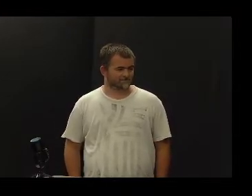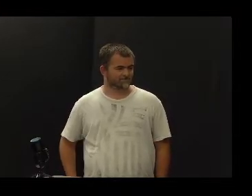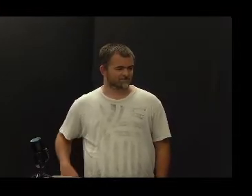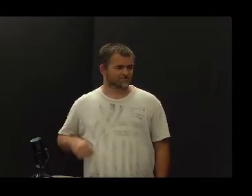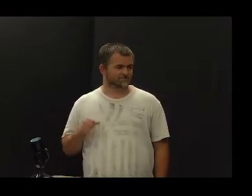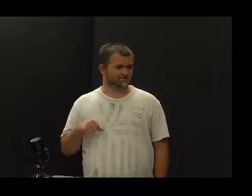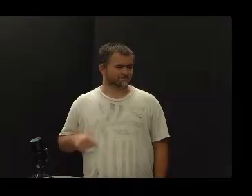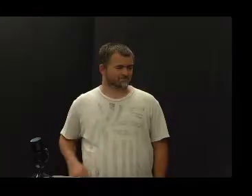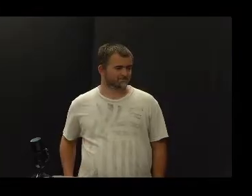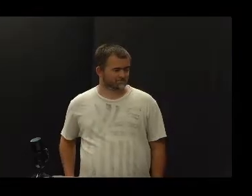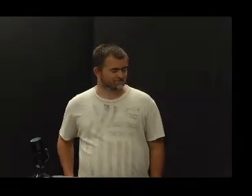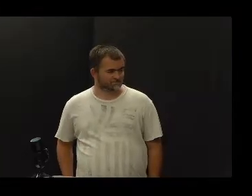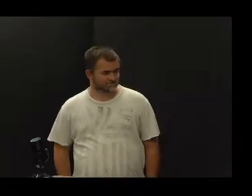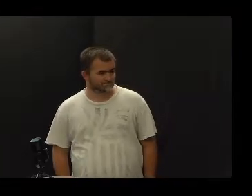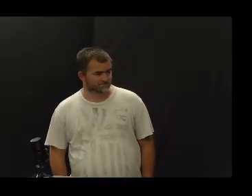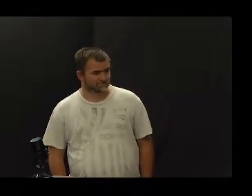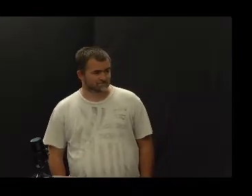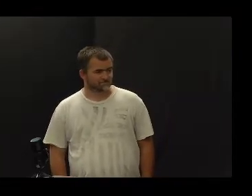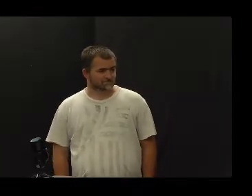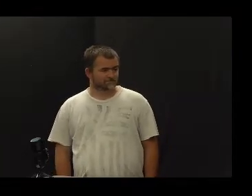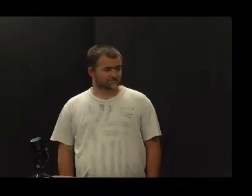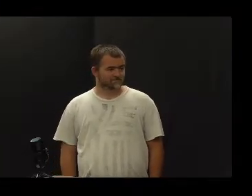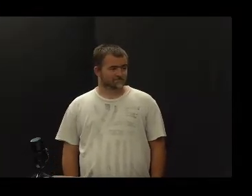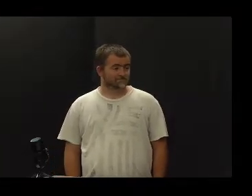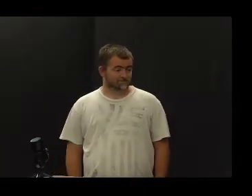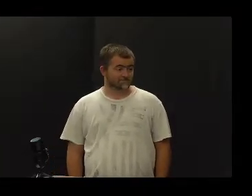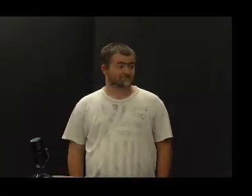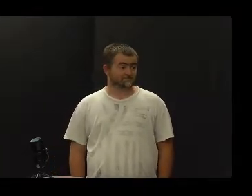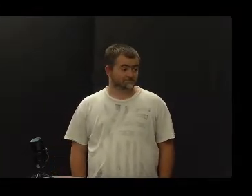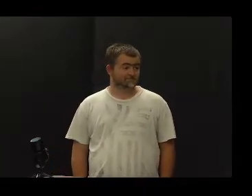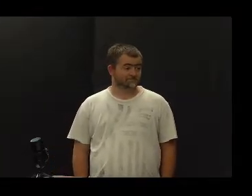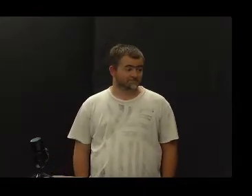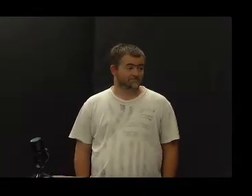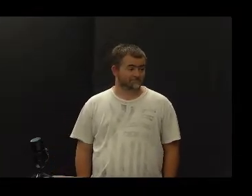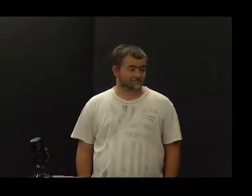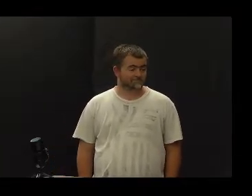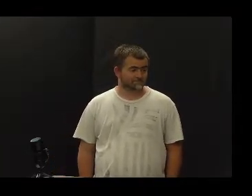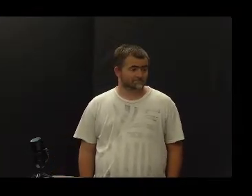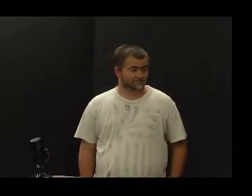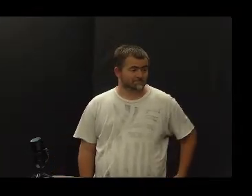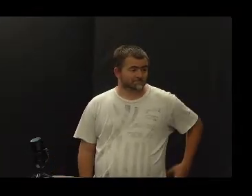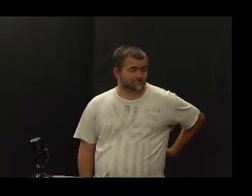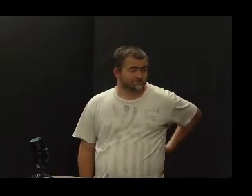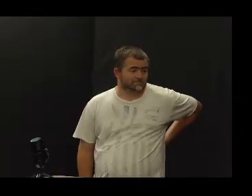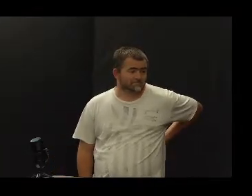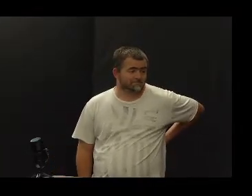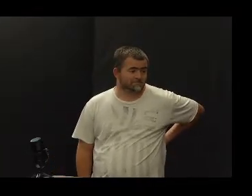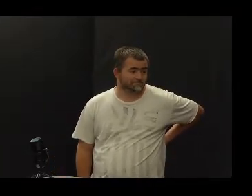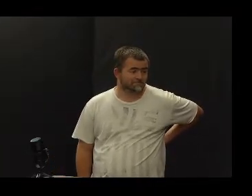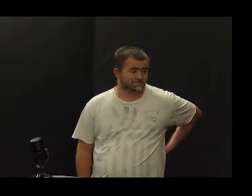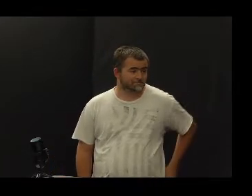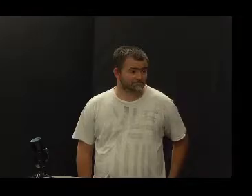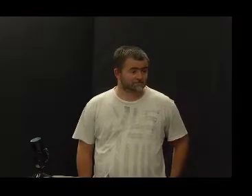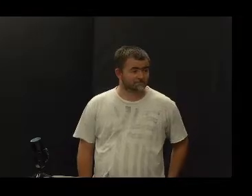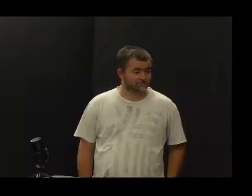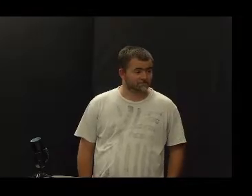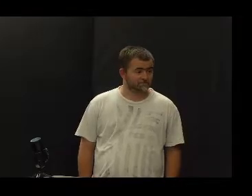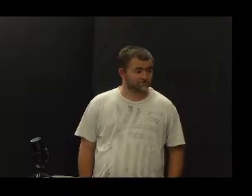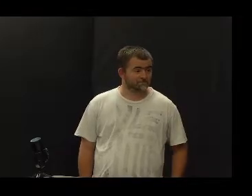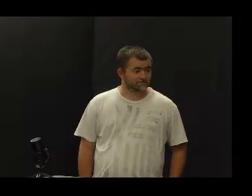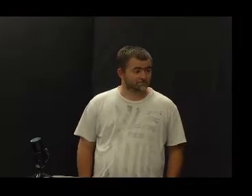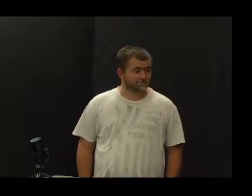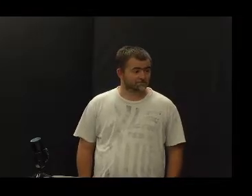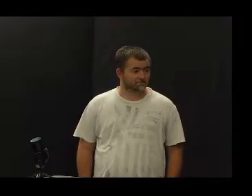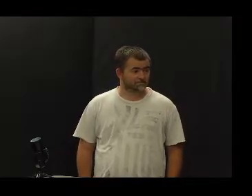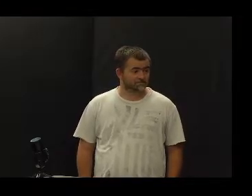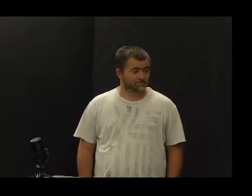definitely needed. And so thank you. The parents are key to any school and any organization. And to have it in